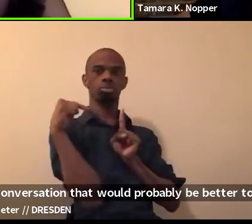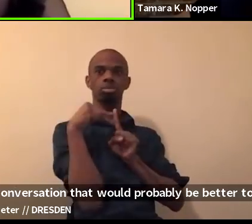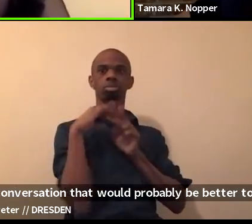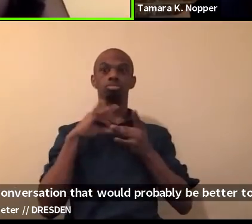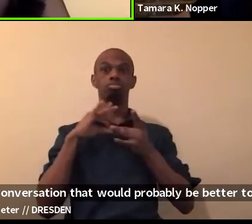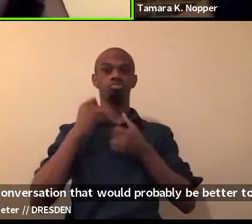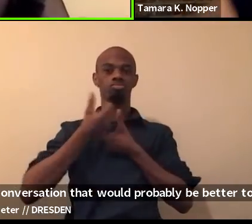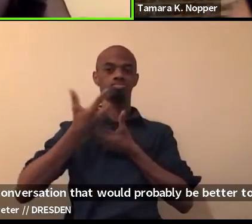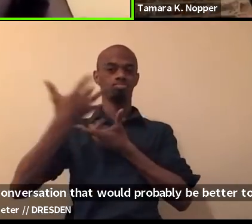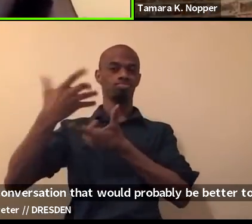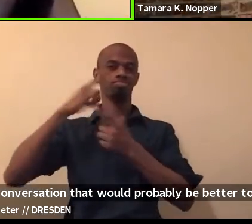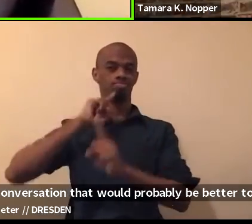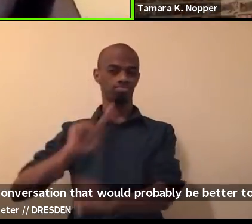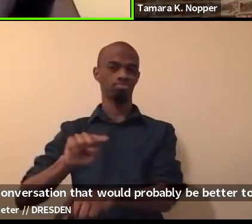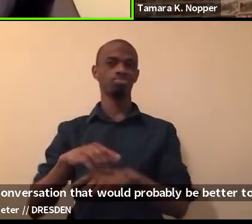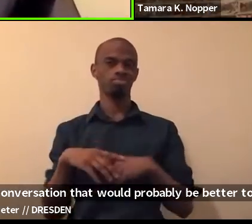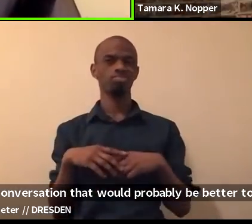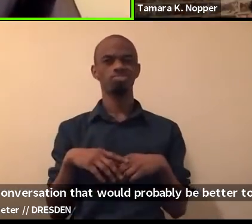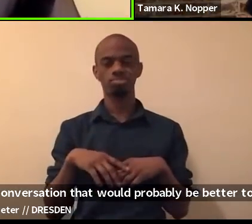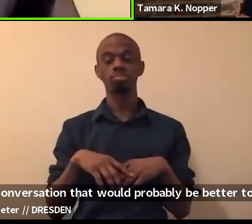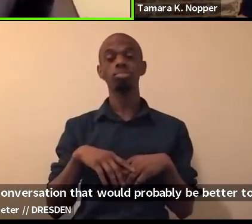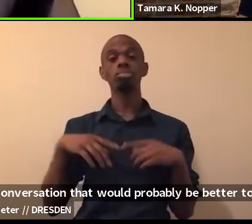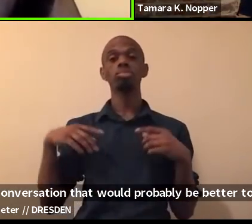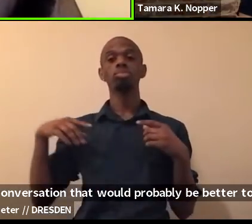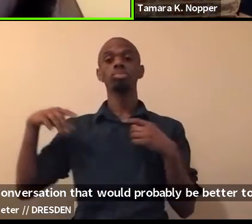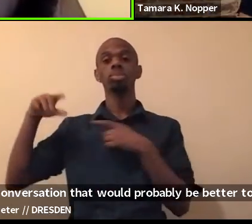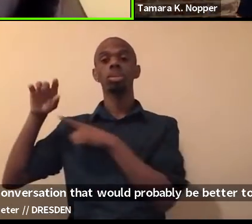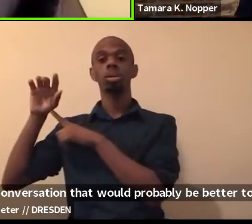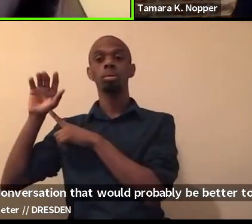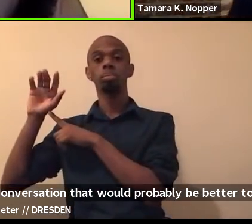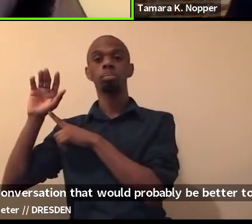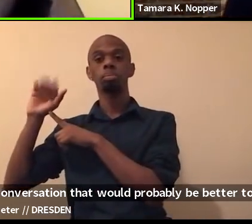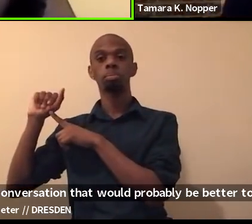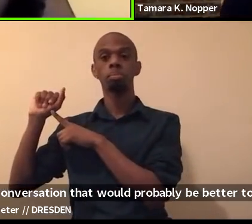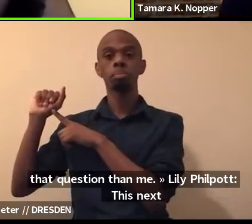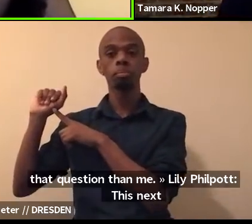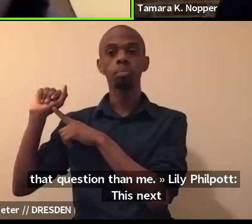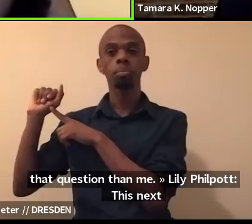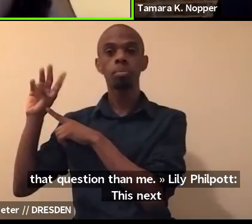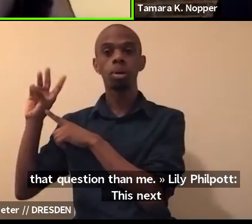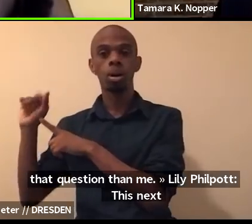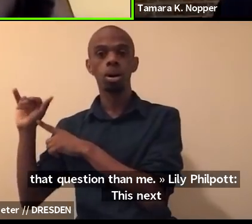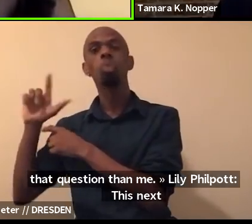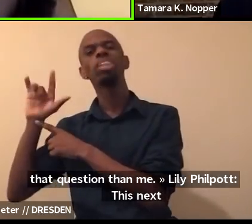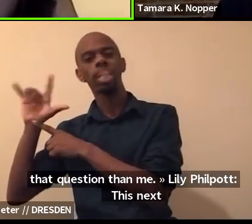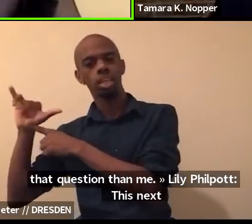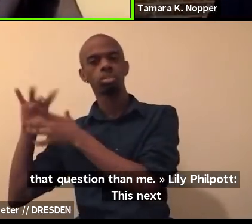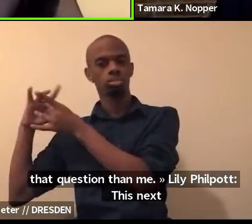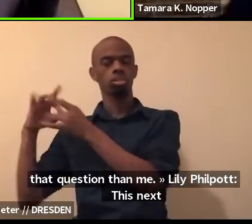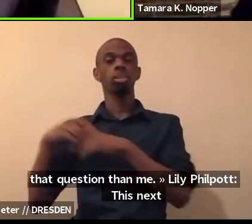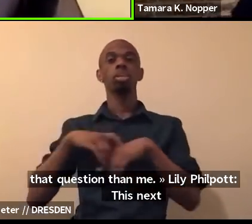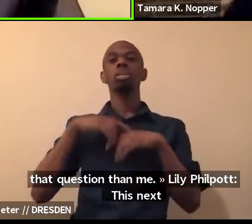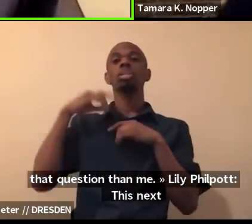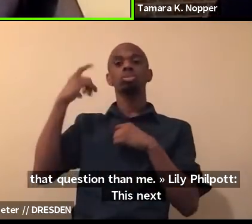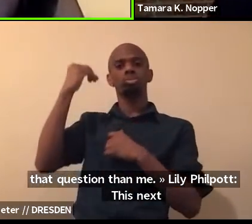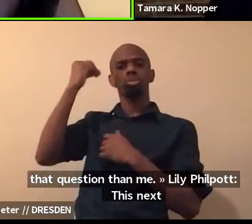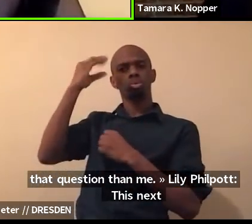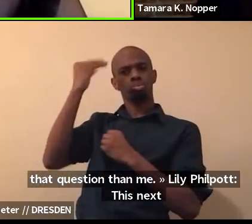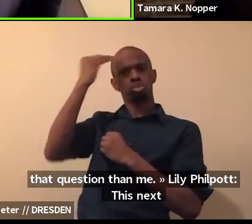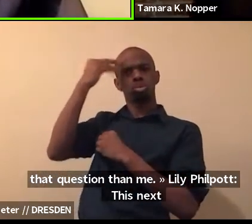Sounds good. This next one is from Anna Wen. As you noted, the hashtags, the follow the data or